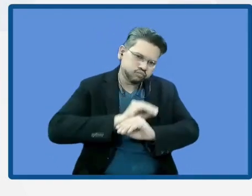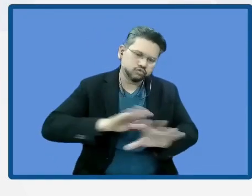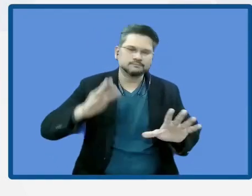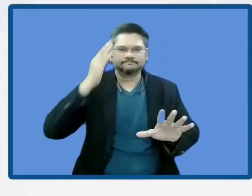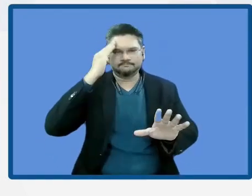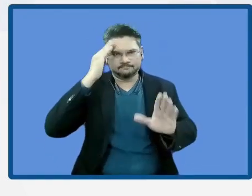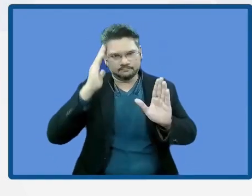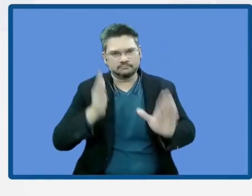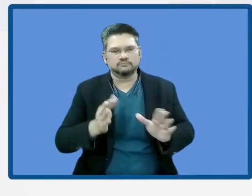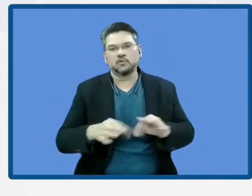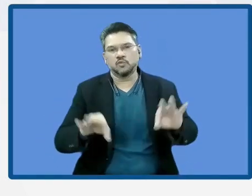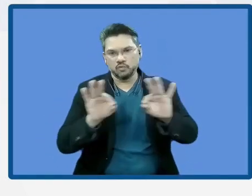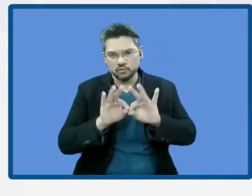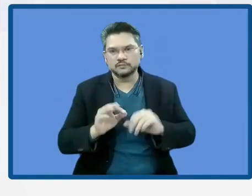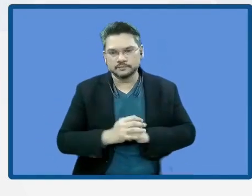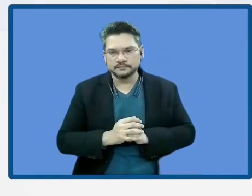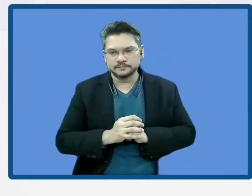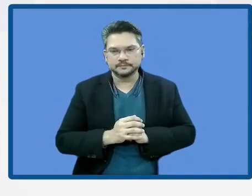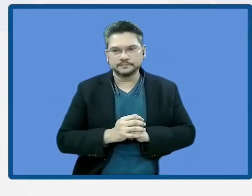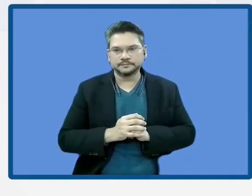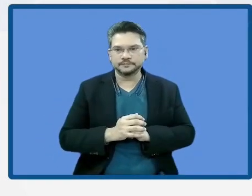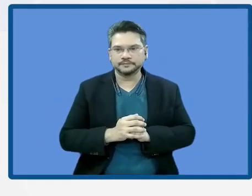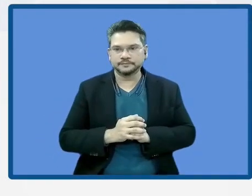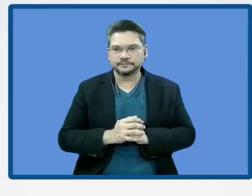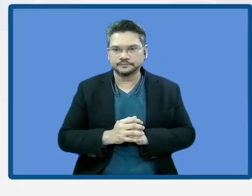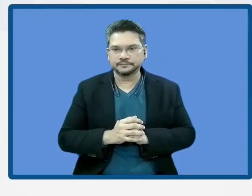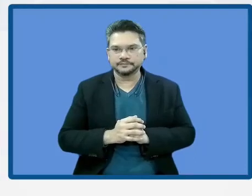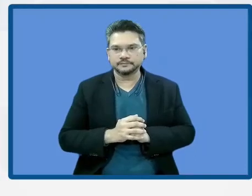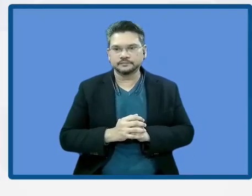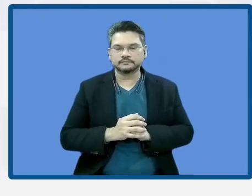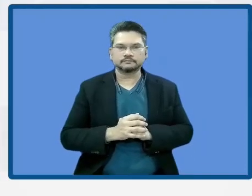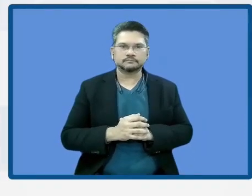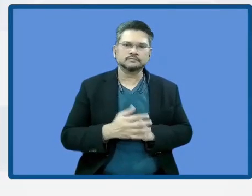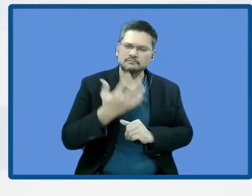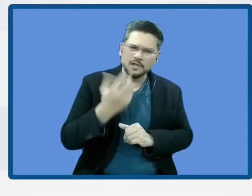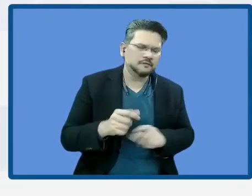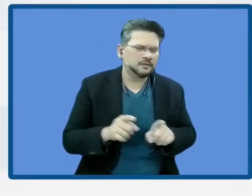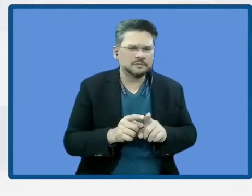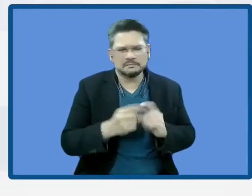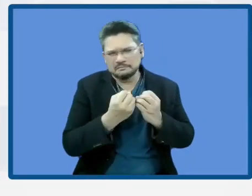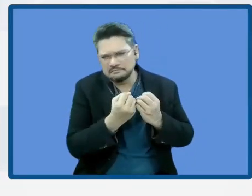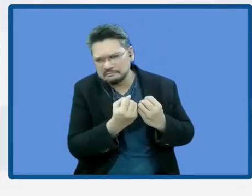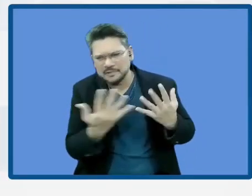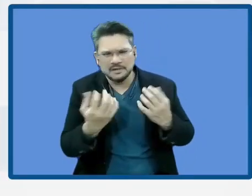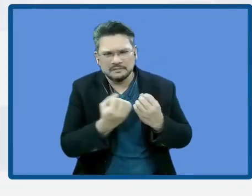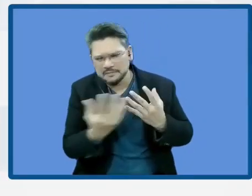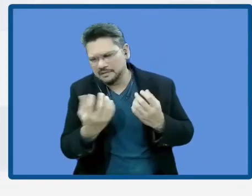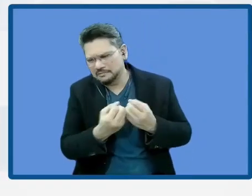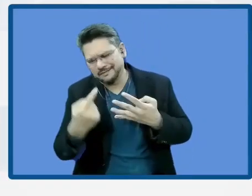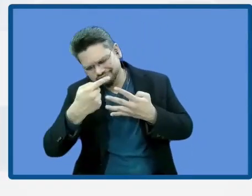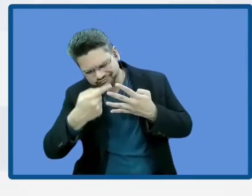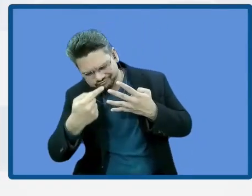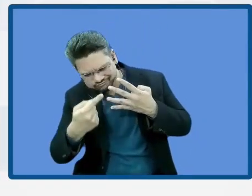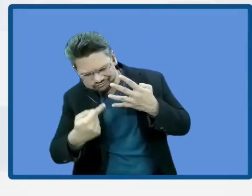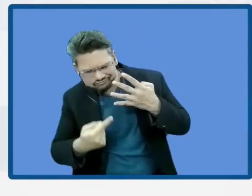I'm sure that there will be lots of aspects of this system that we yet do not know, but we need to keep practicing, we need to